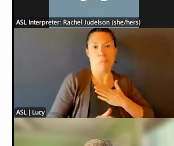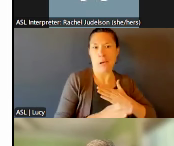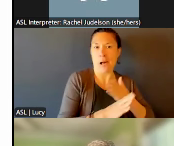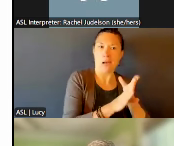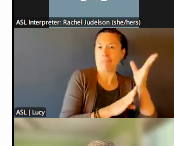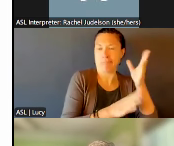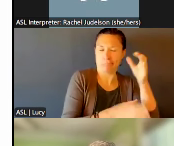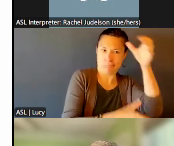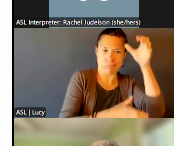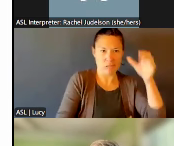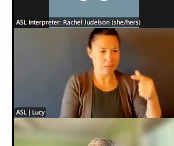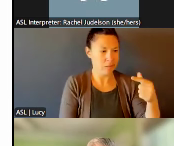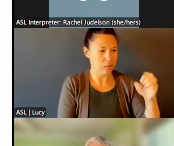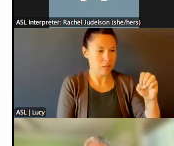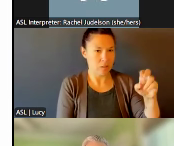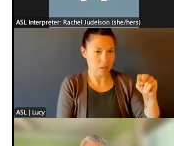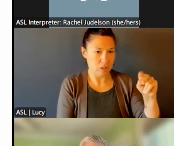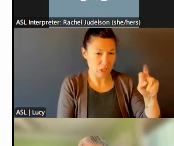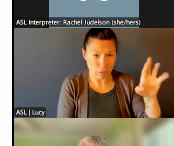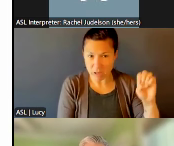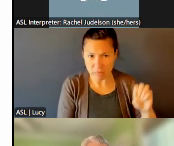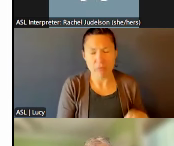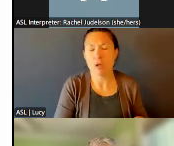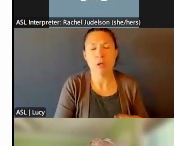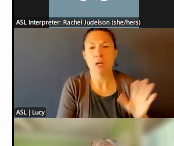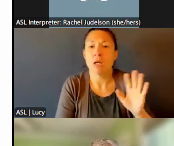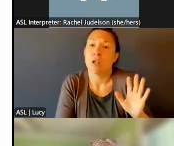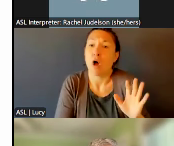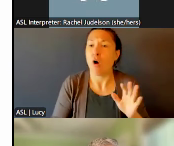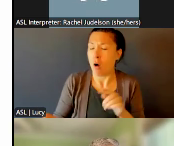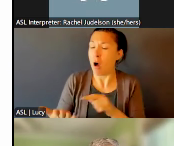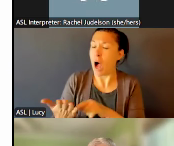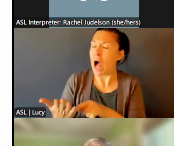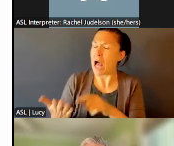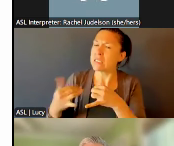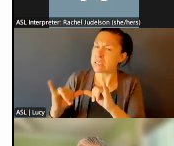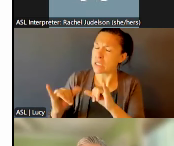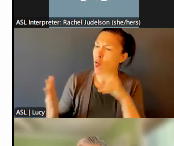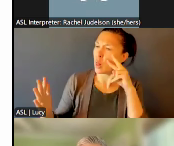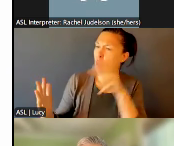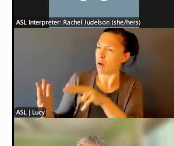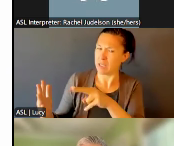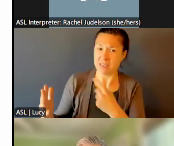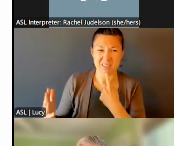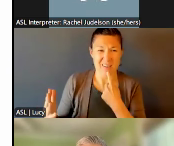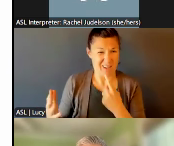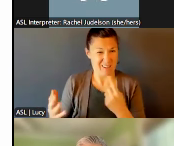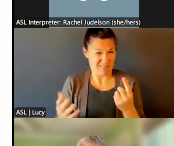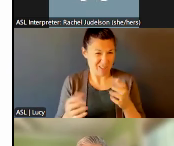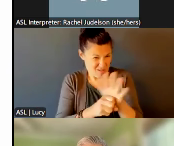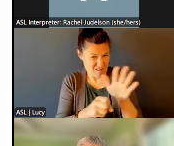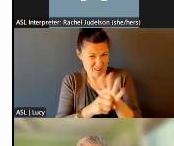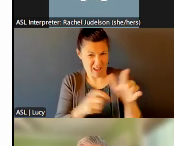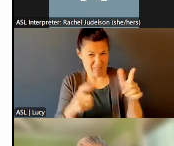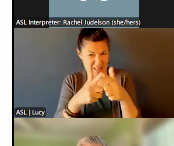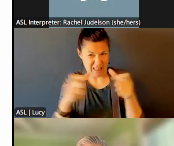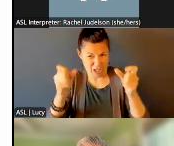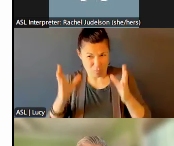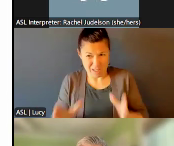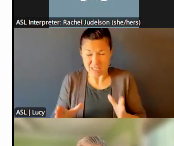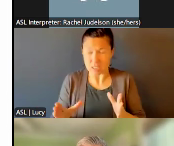be linguists, a substantial number of linguists in the field that would find this significant? And I think I have the maturity to be able to do that,